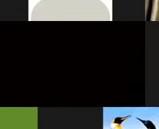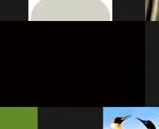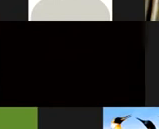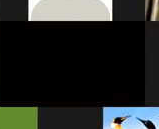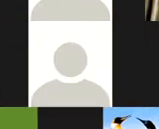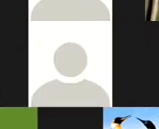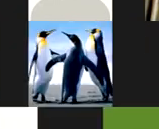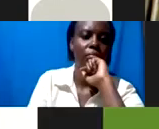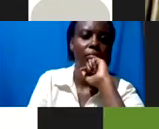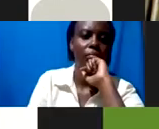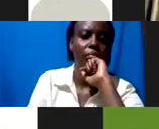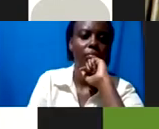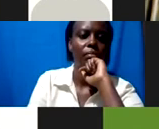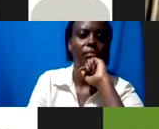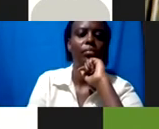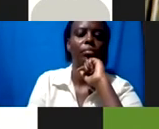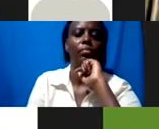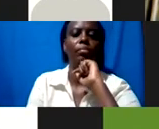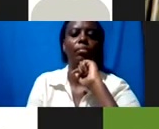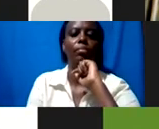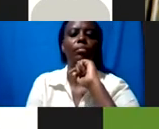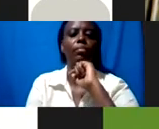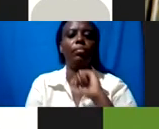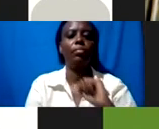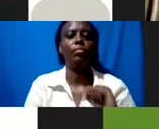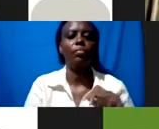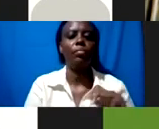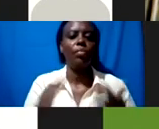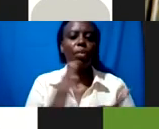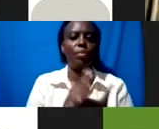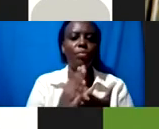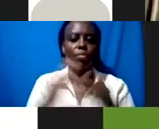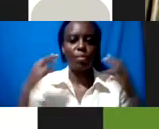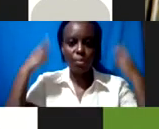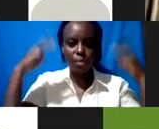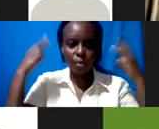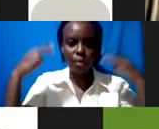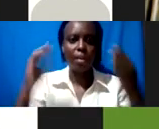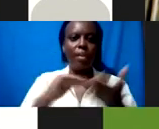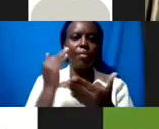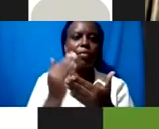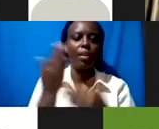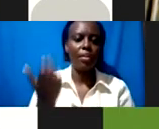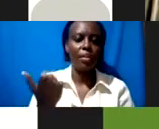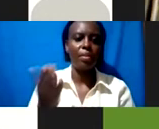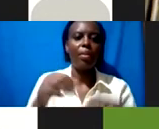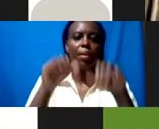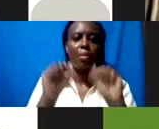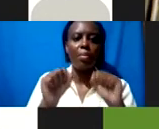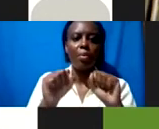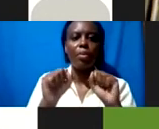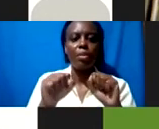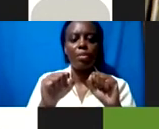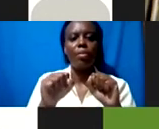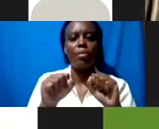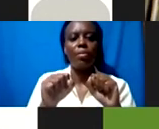is being introduced. And it is worrisome because this fund might appear to